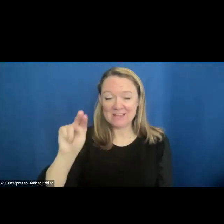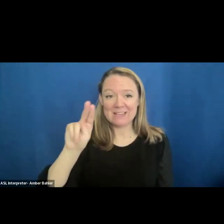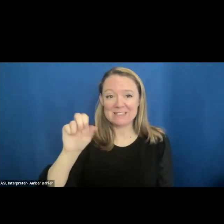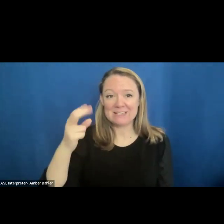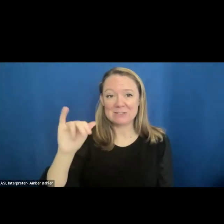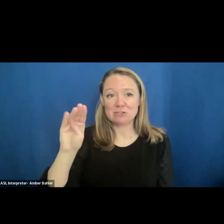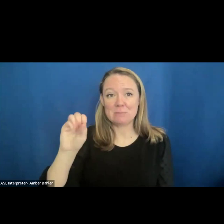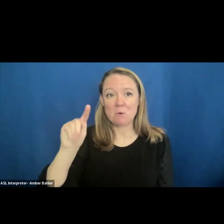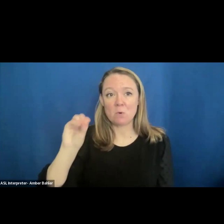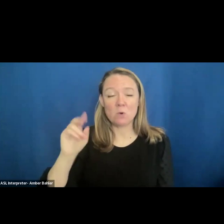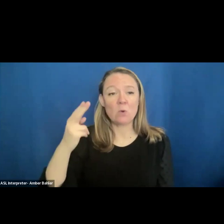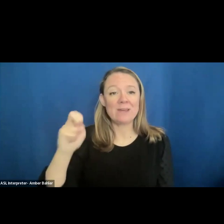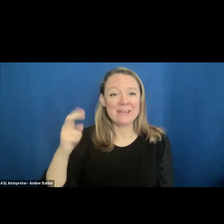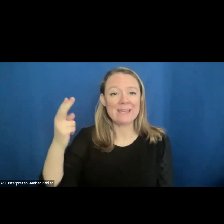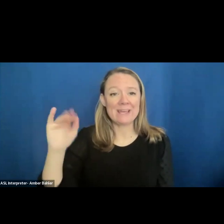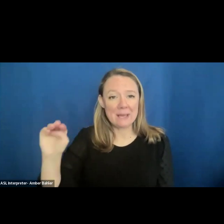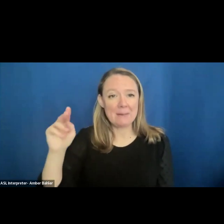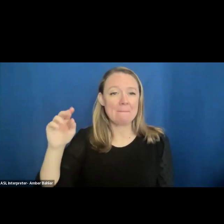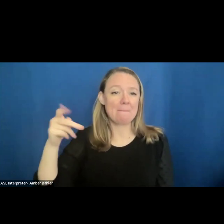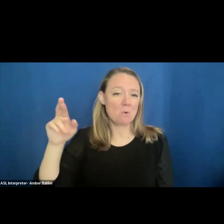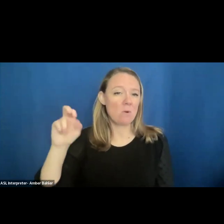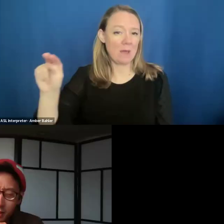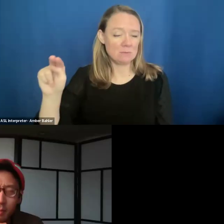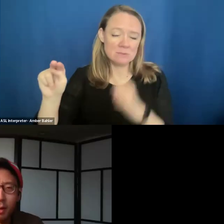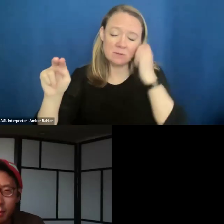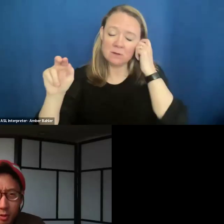him pronouns with Asian Counseling and Referral Service.